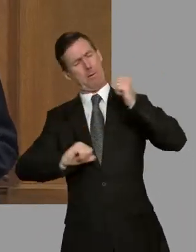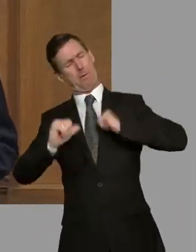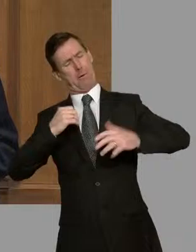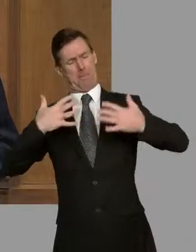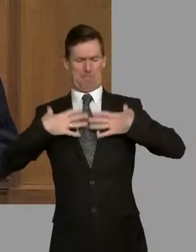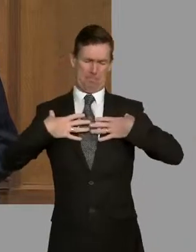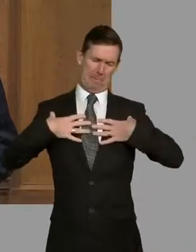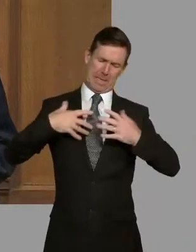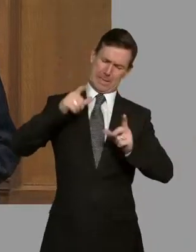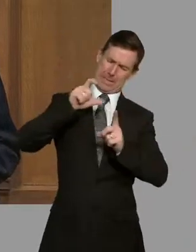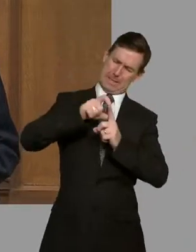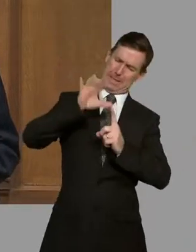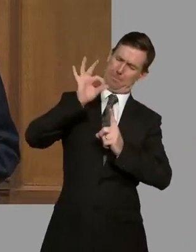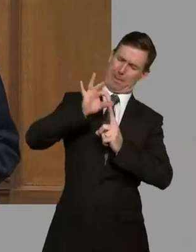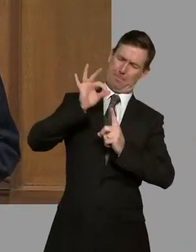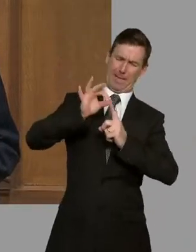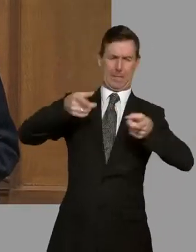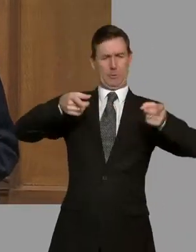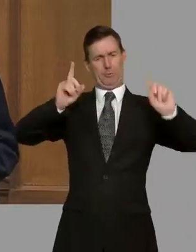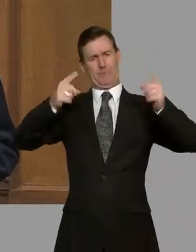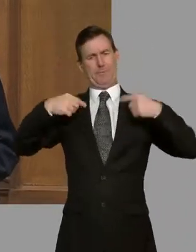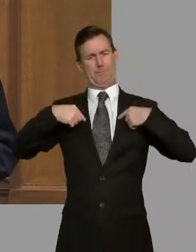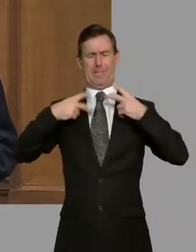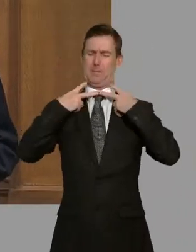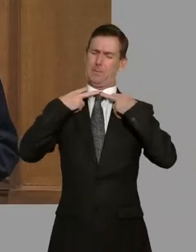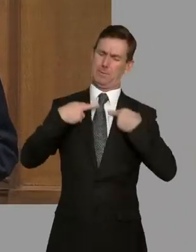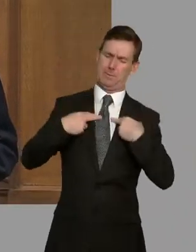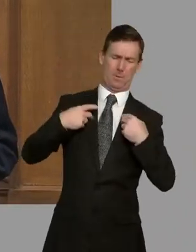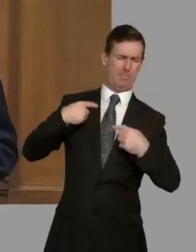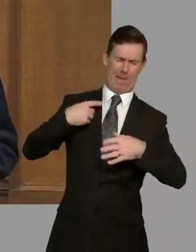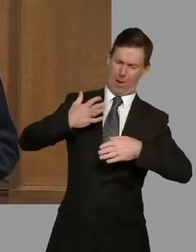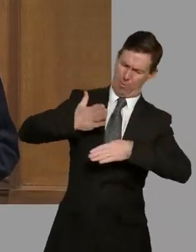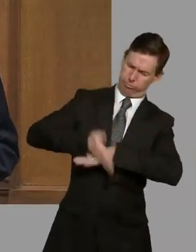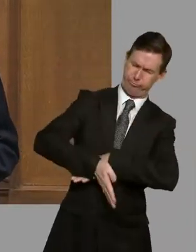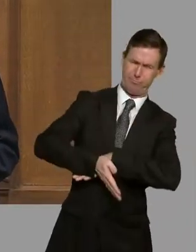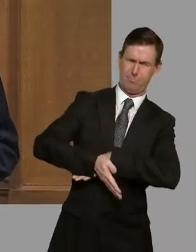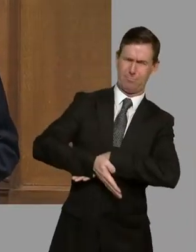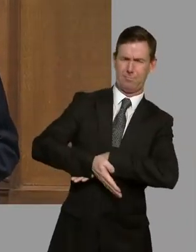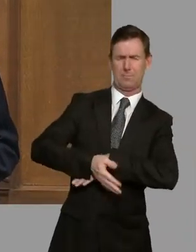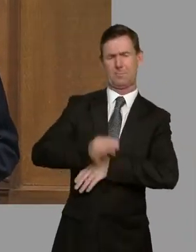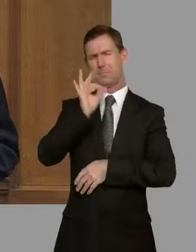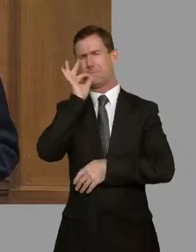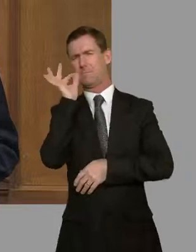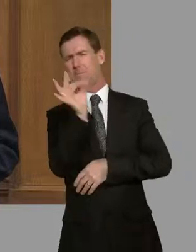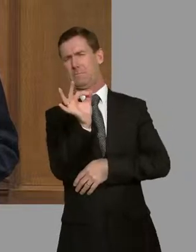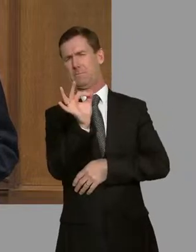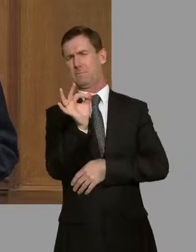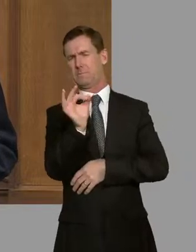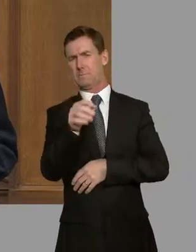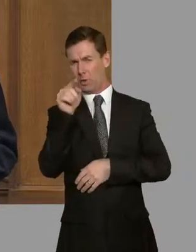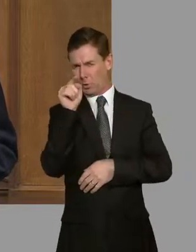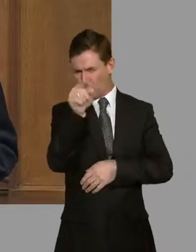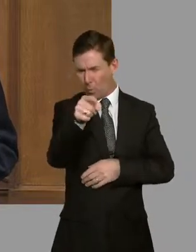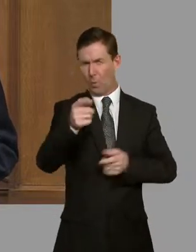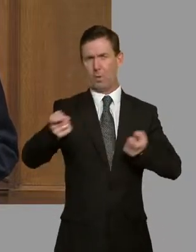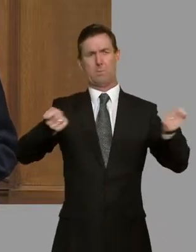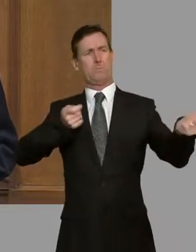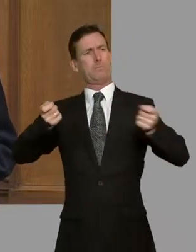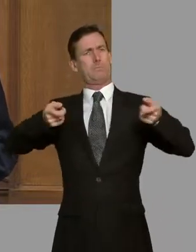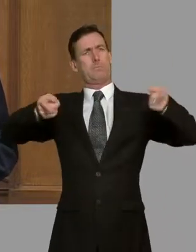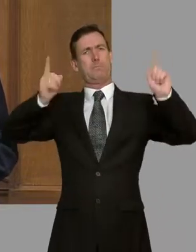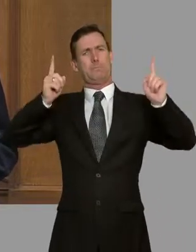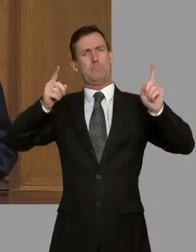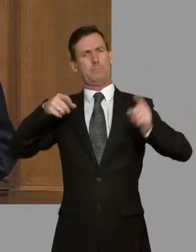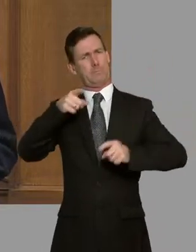in that capacity why during his time he declined to instigate a prosecution for